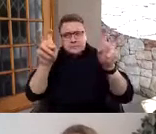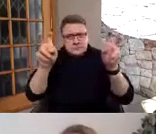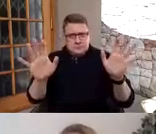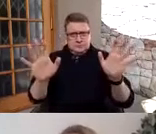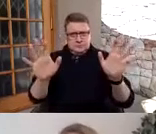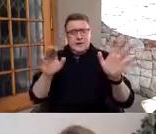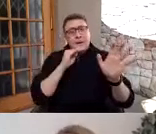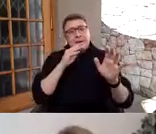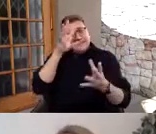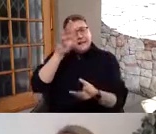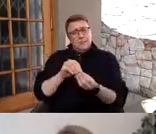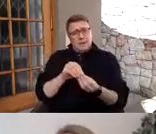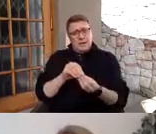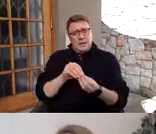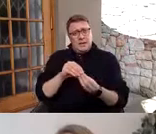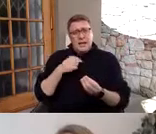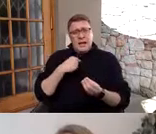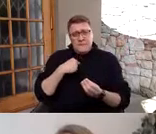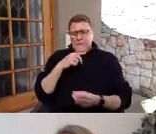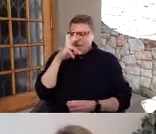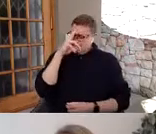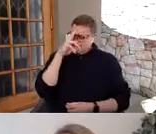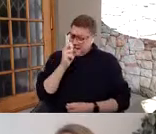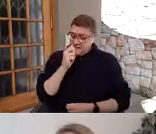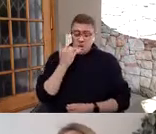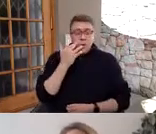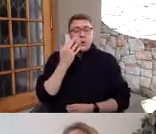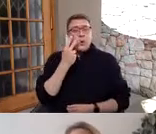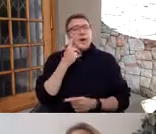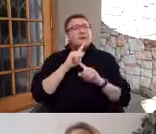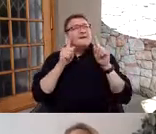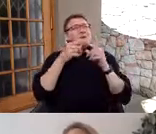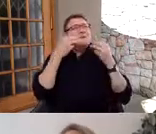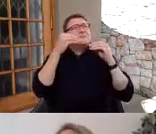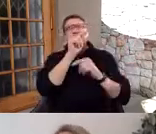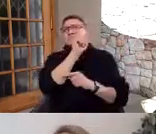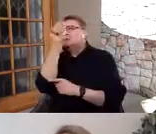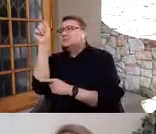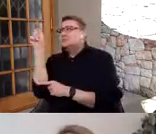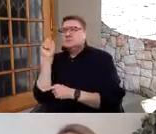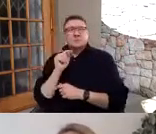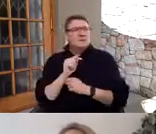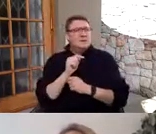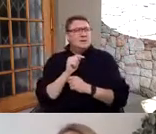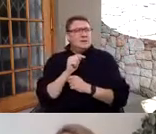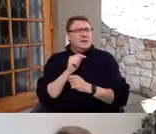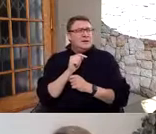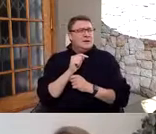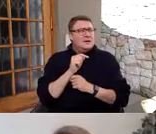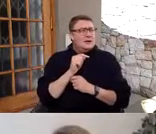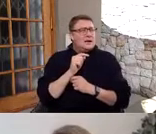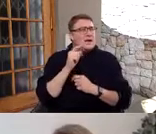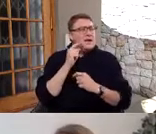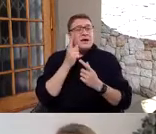honestly, I fundamentally believe when you look at organizations, if you look at what the top of an organization is saying, that's what